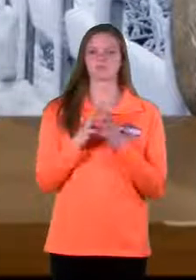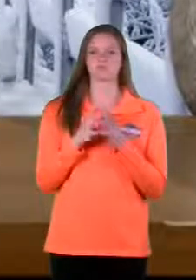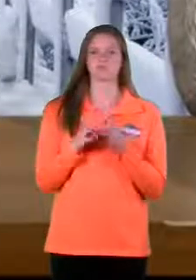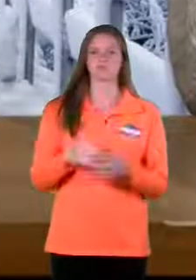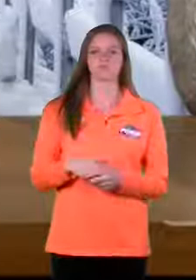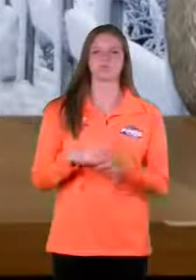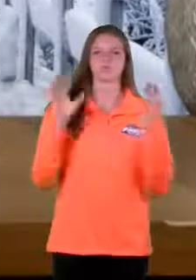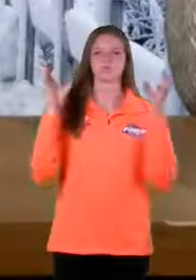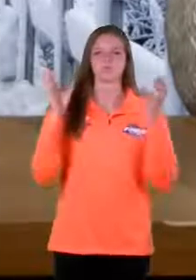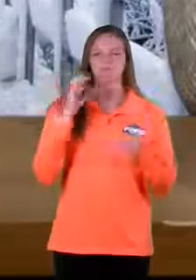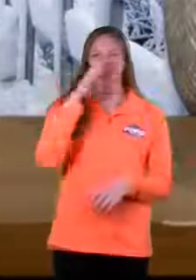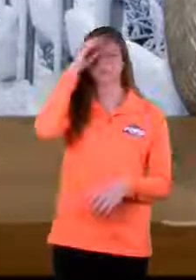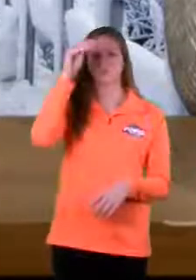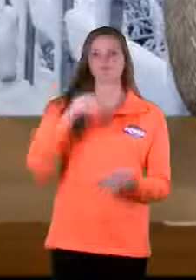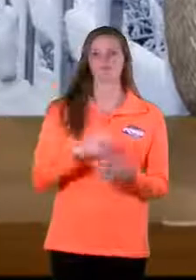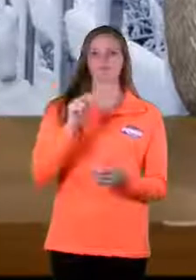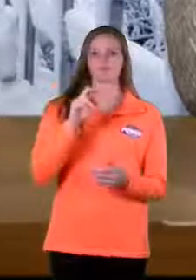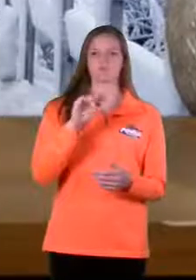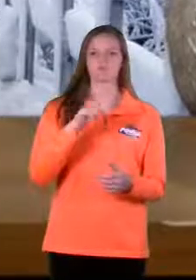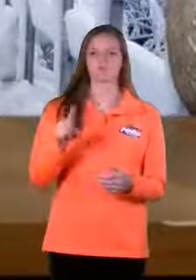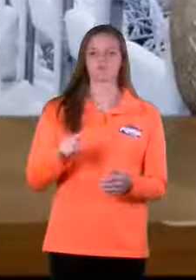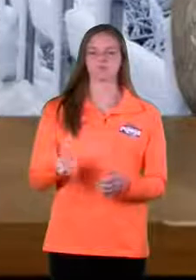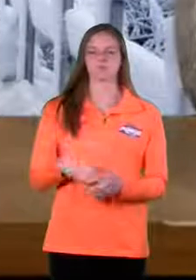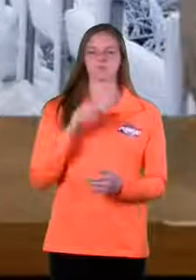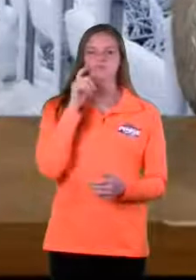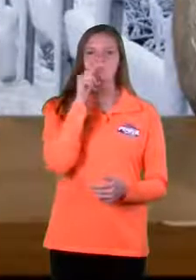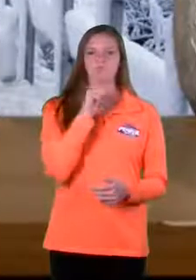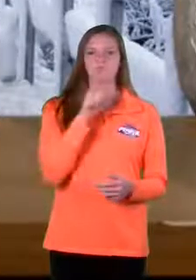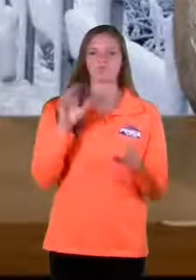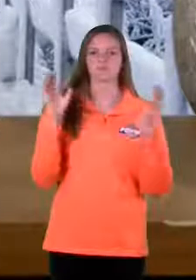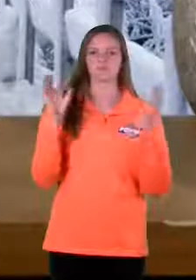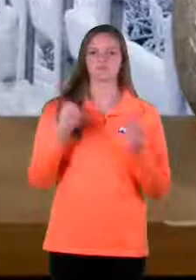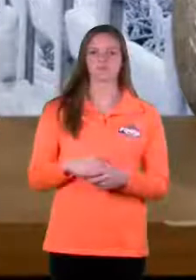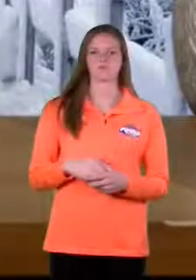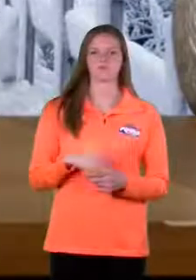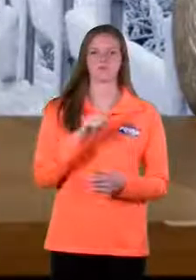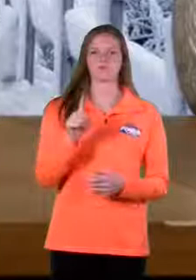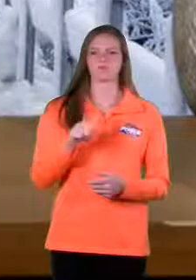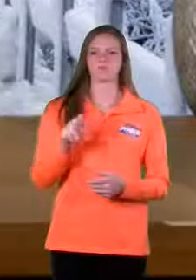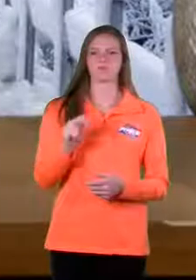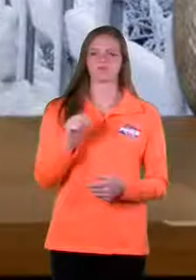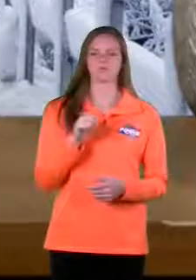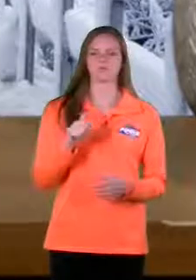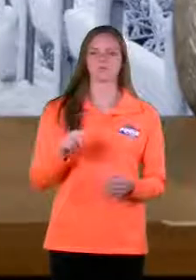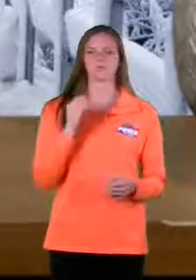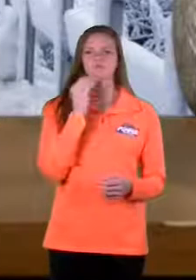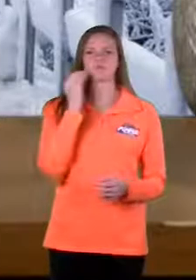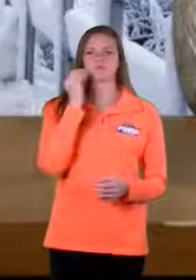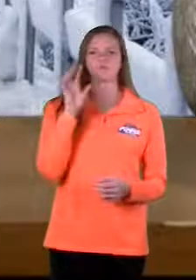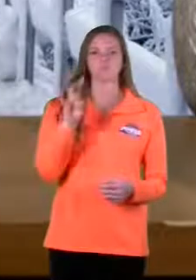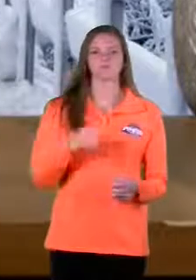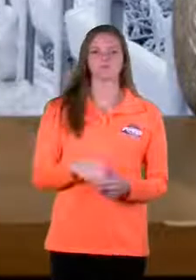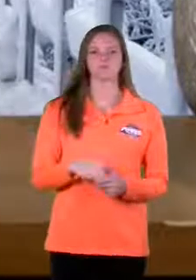Boys basketball will play Nazareth at Nazareth at 7, as well as the girls basketball team, who will play Nazareth at home at 7. The cheer team